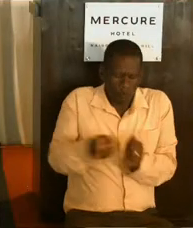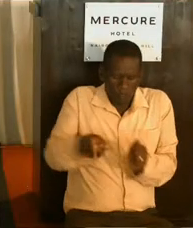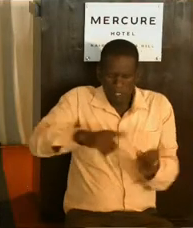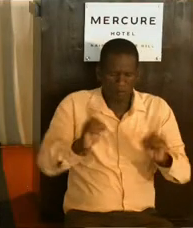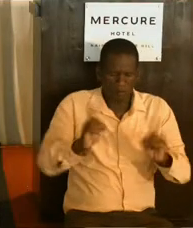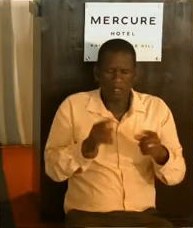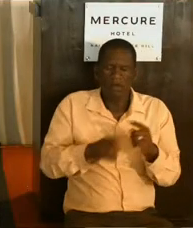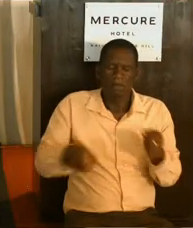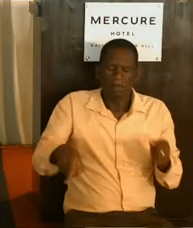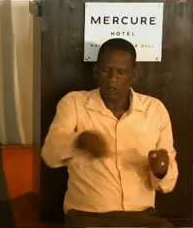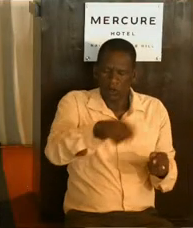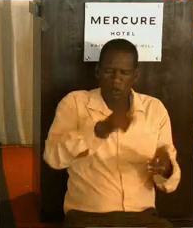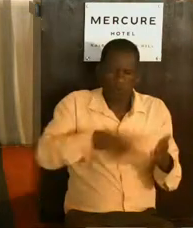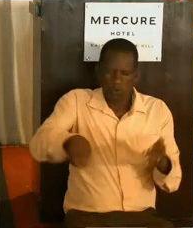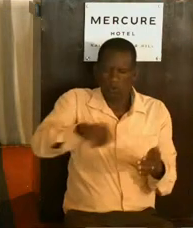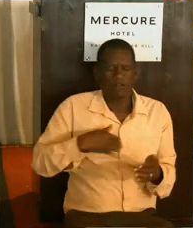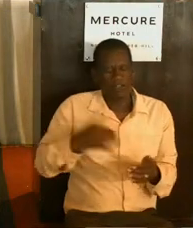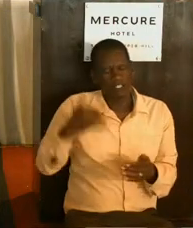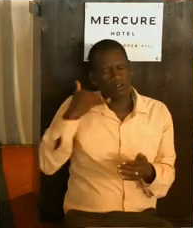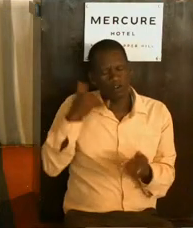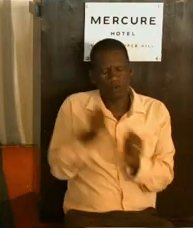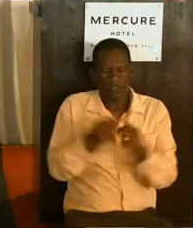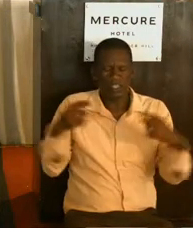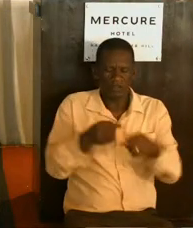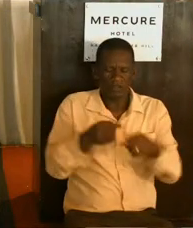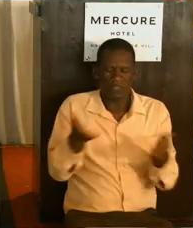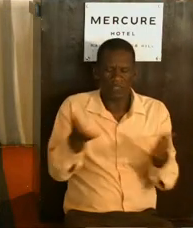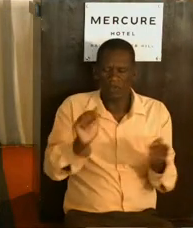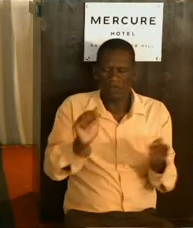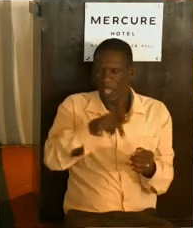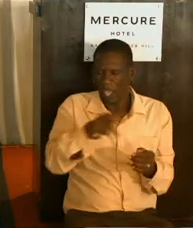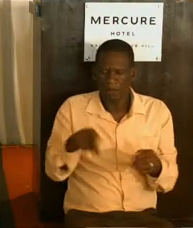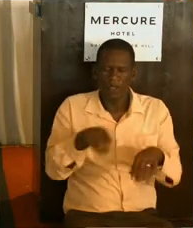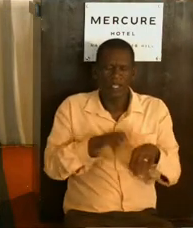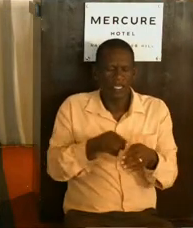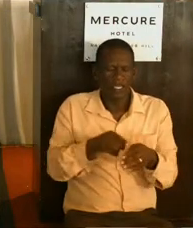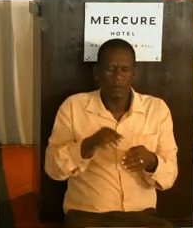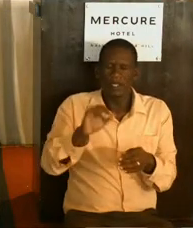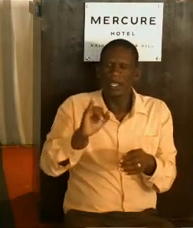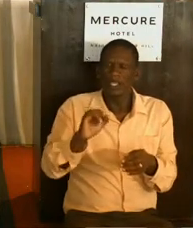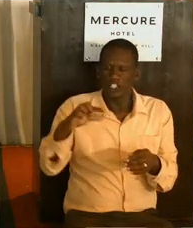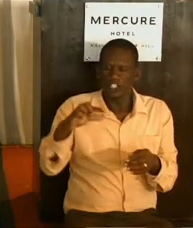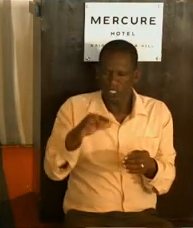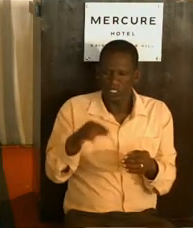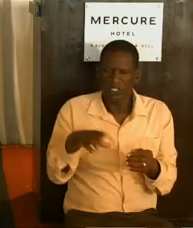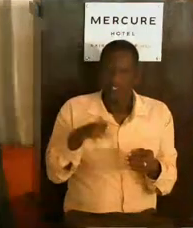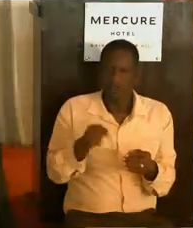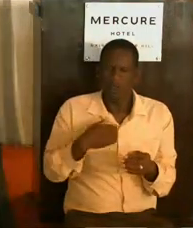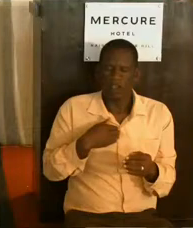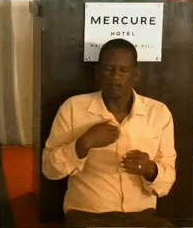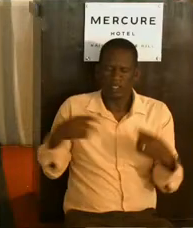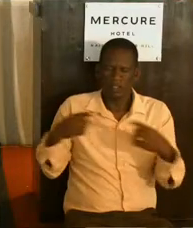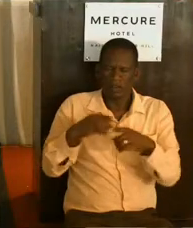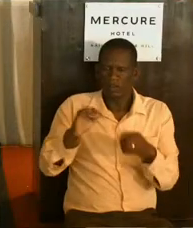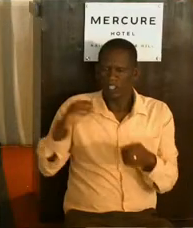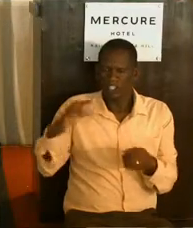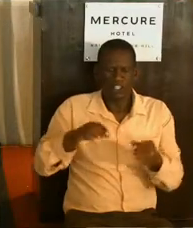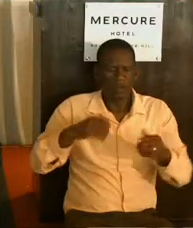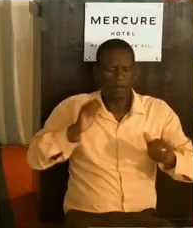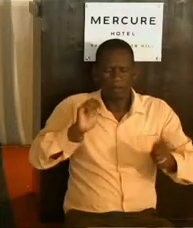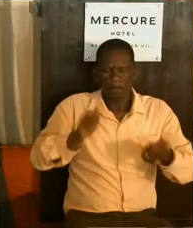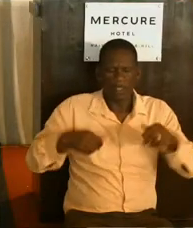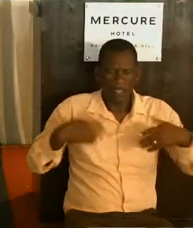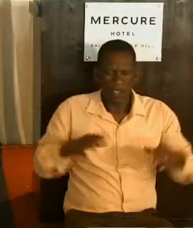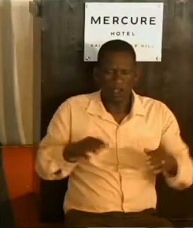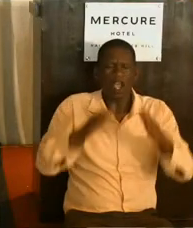what we have is a phone with features while we were still on Instagram they were stealing a geography features no playgrounds just